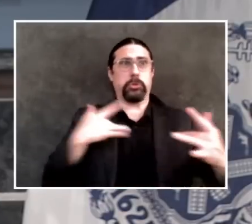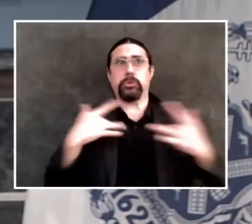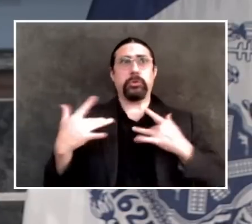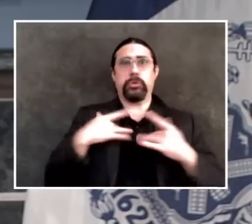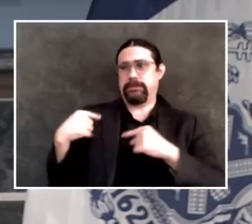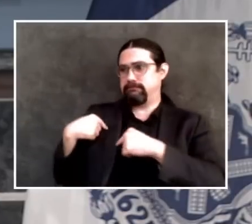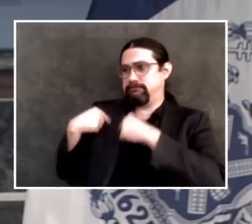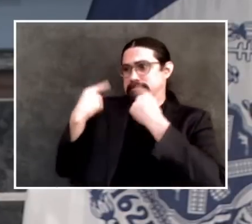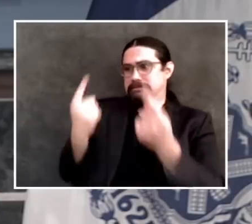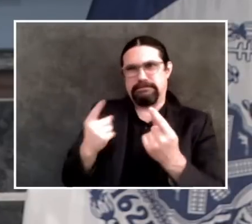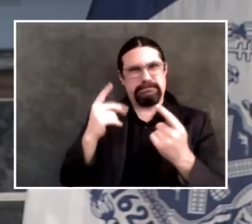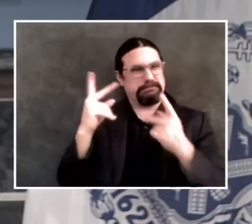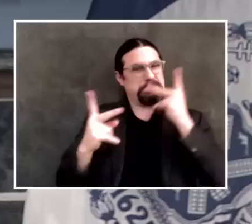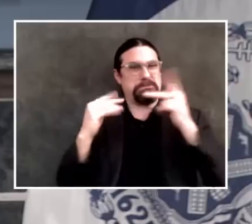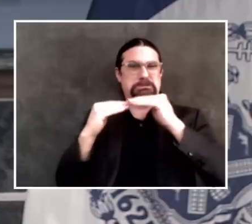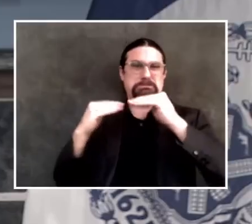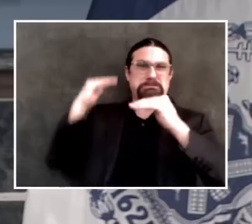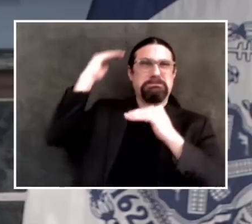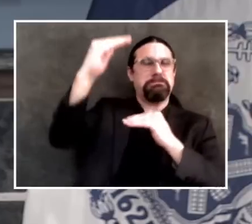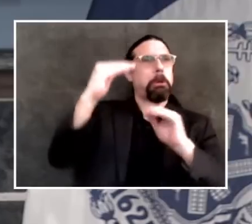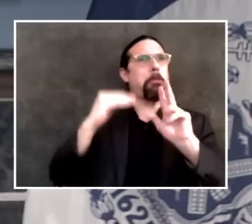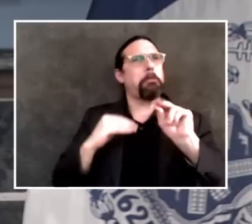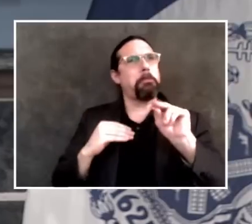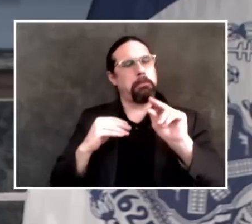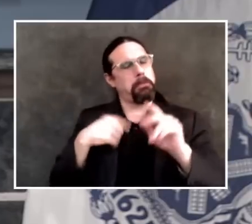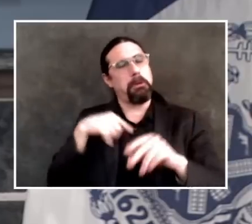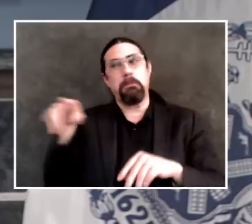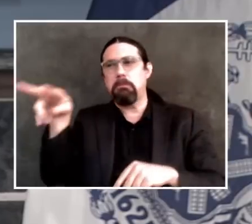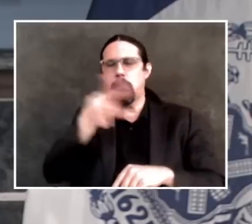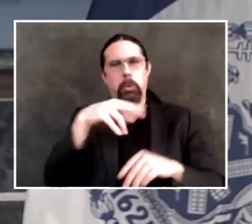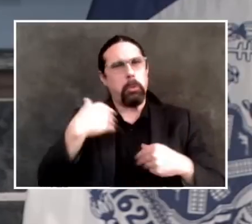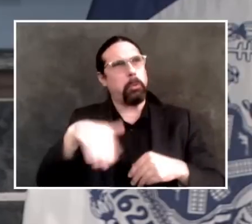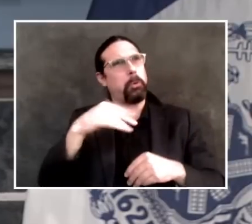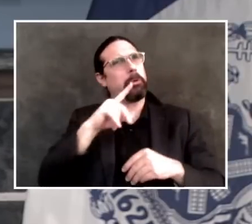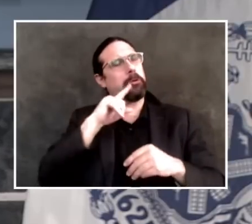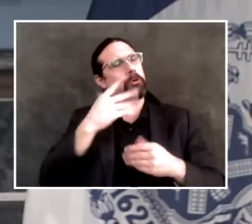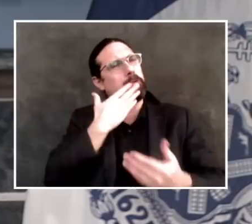been doing that. I've been in many places in the city, and you feel like it's a ghost town.